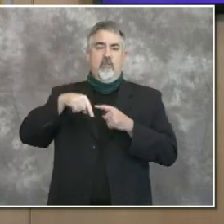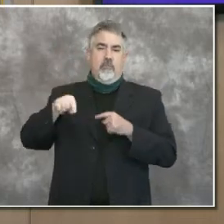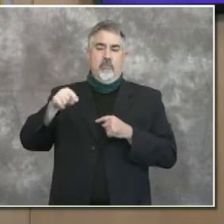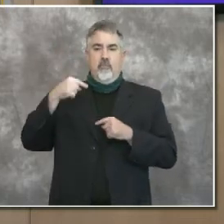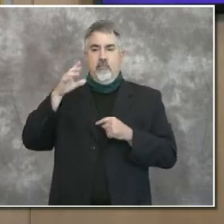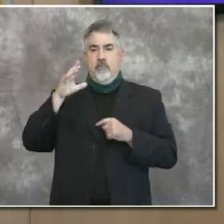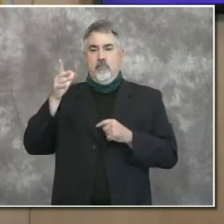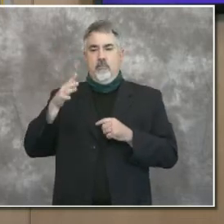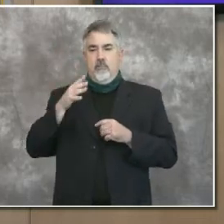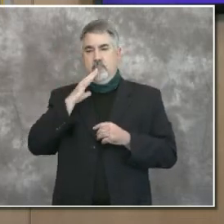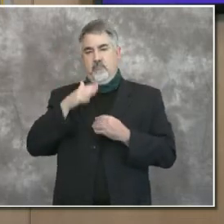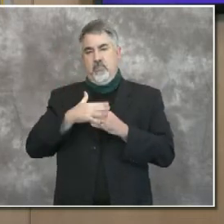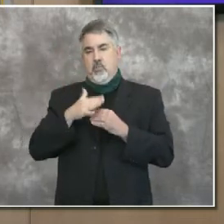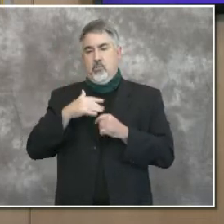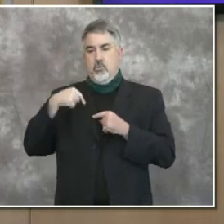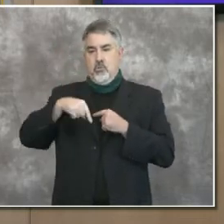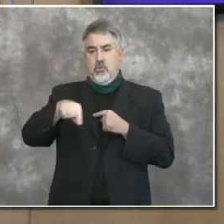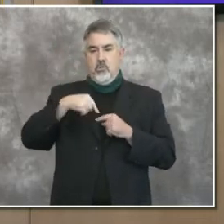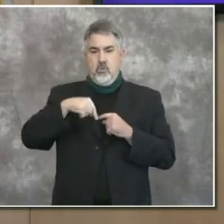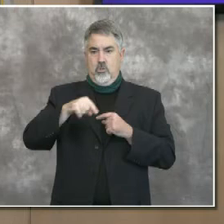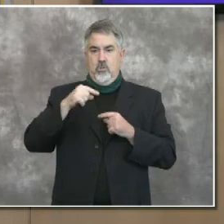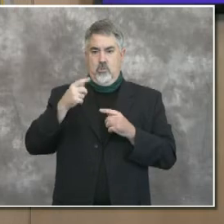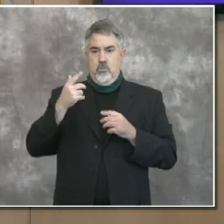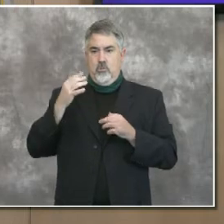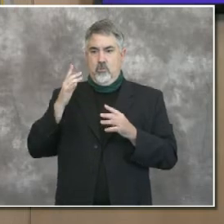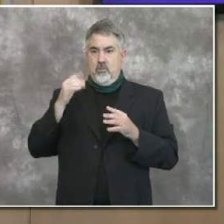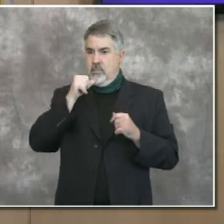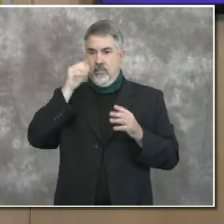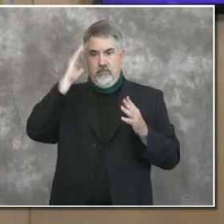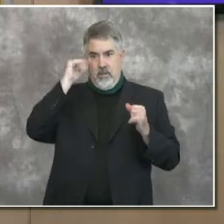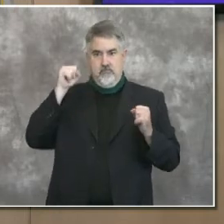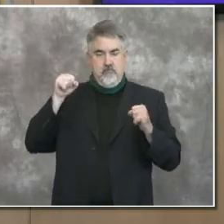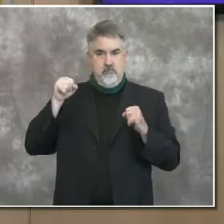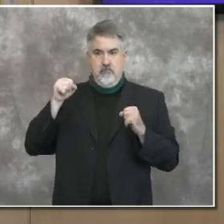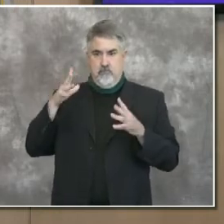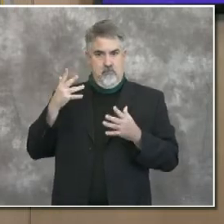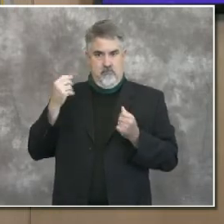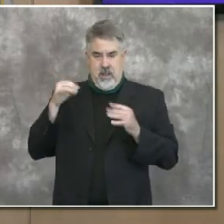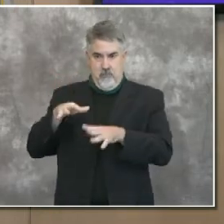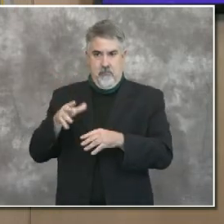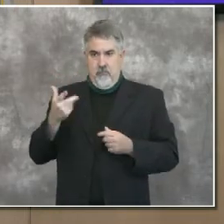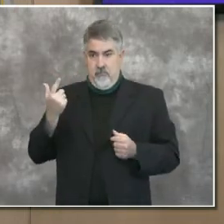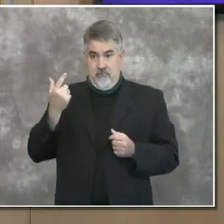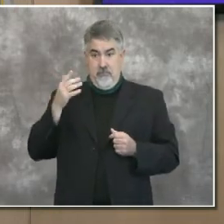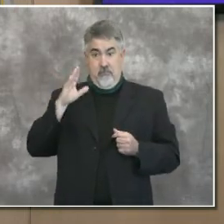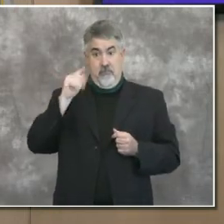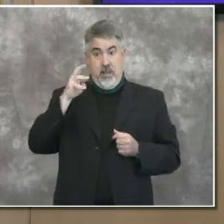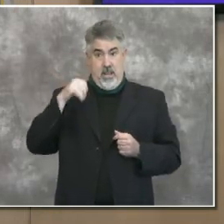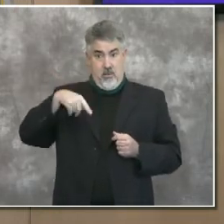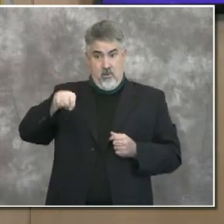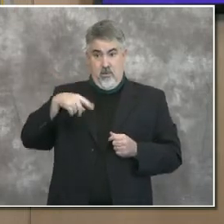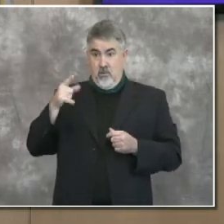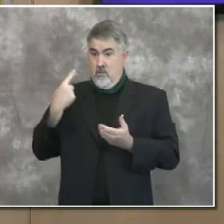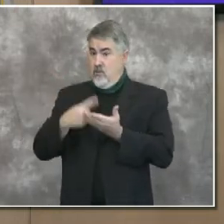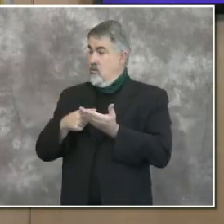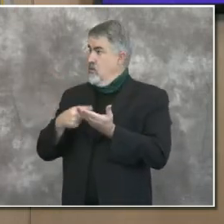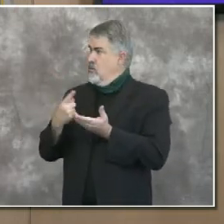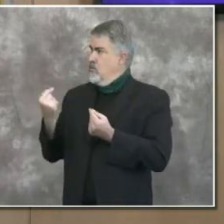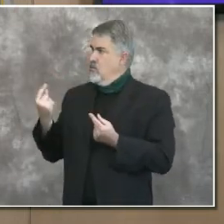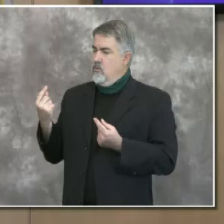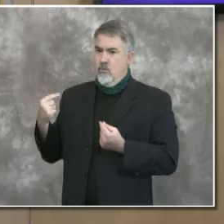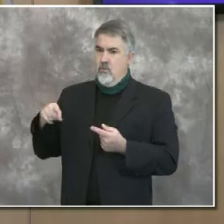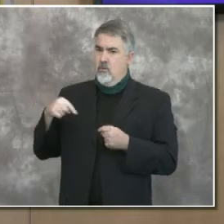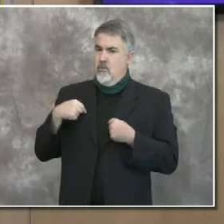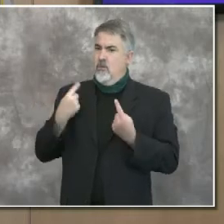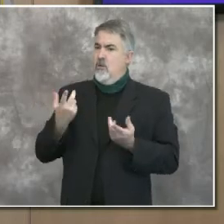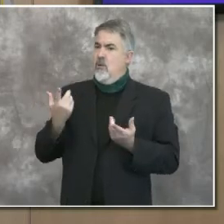caught them off guard. This morning, a number of North County mayors joined County Supervisor Jim Desmond to call to reopen restaurants for dine-in eating and hair